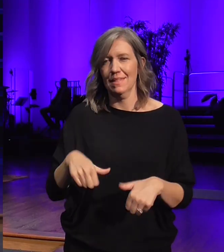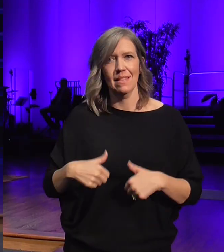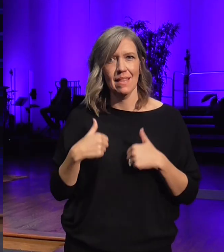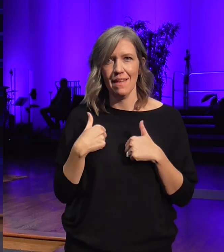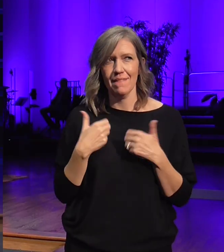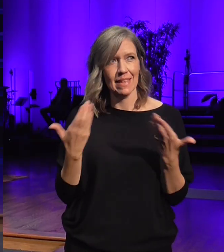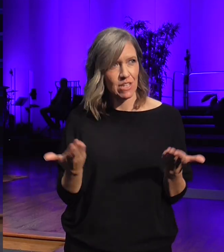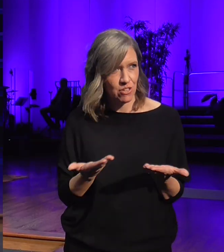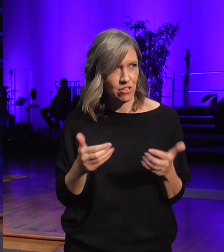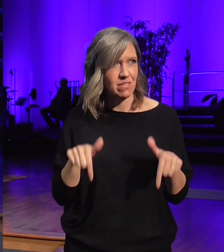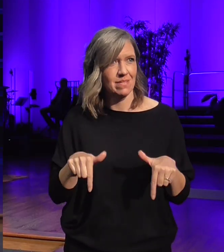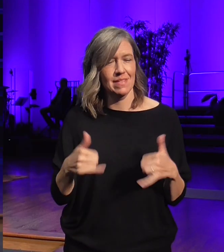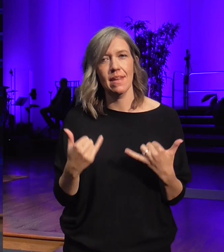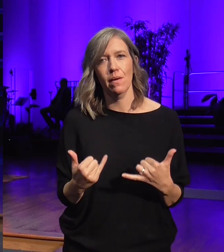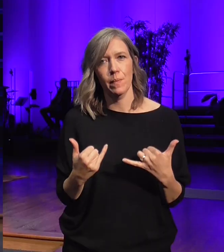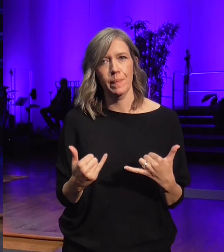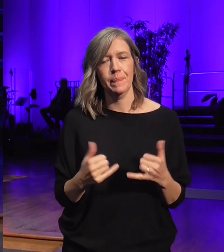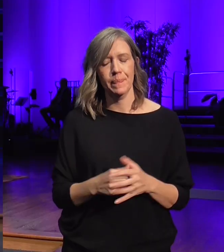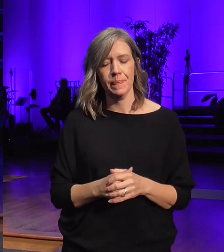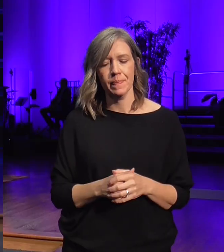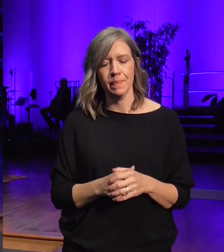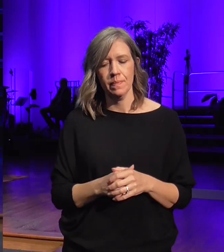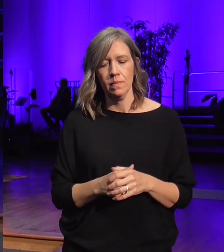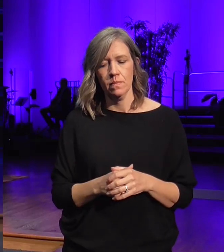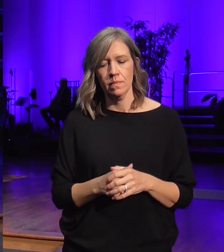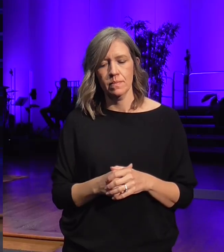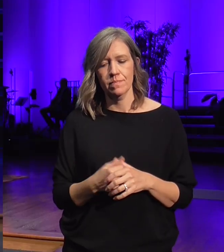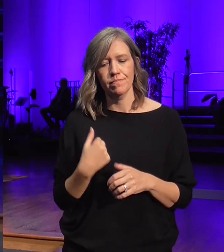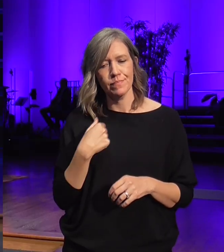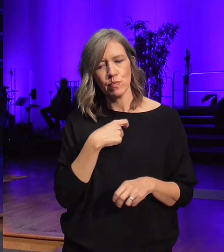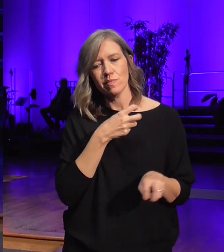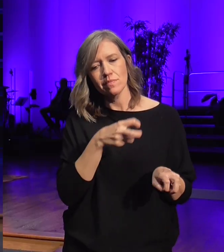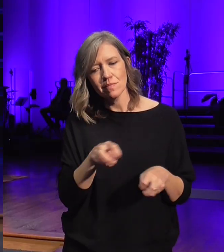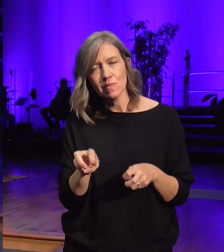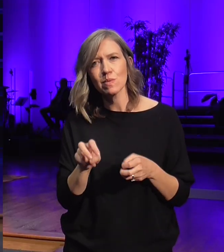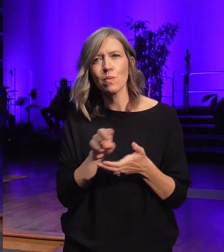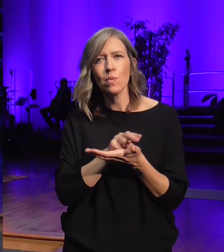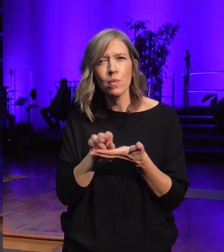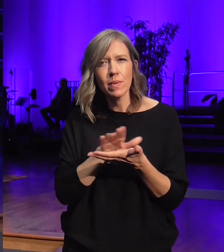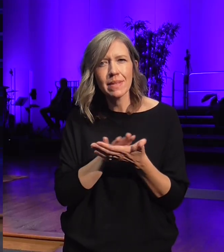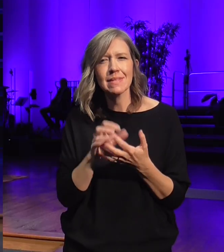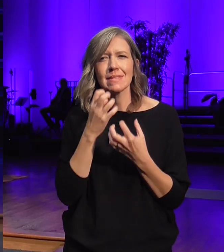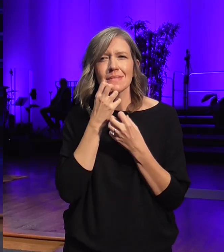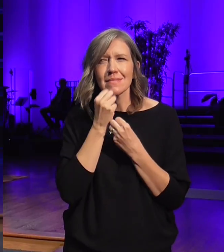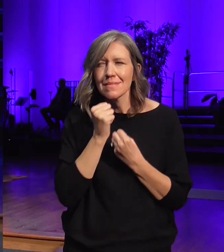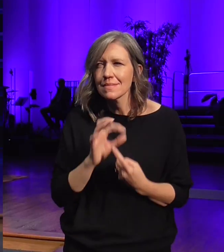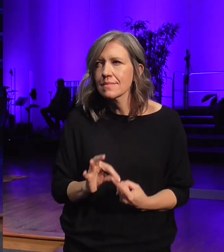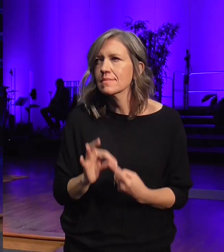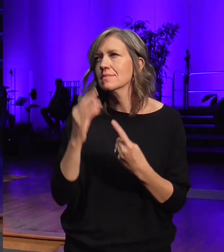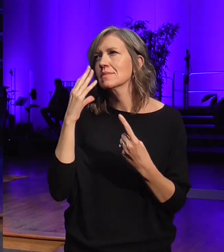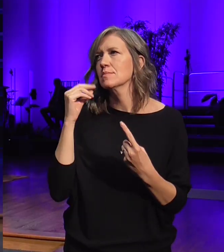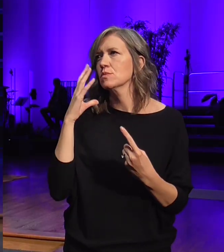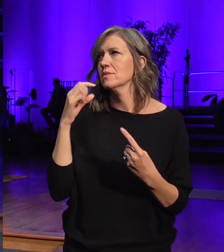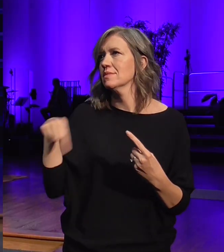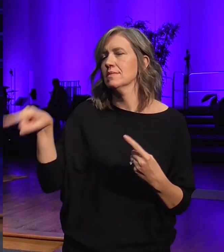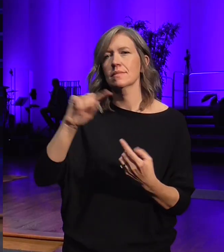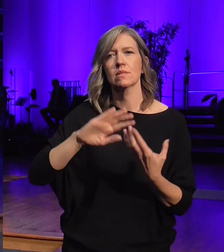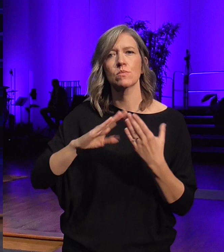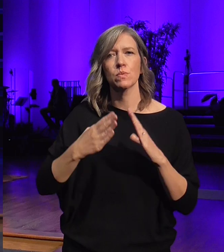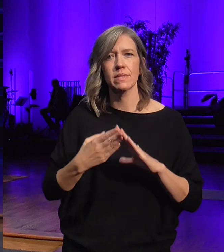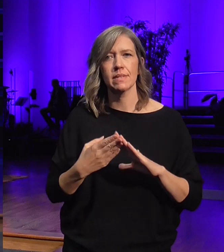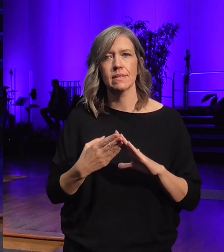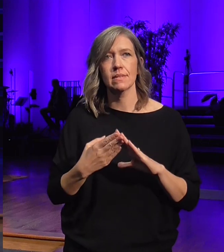life right here and right now, as we step into this holy, sacred experience of spiritual community.